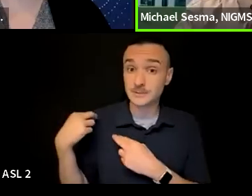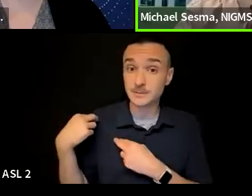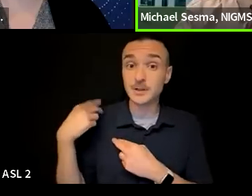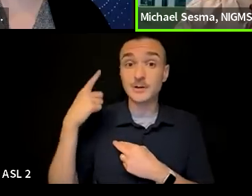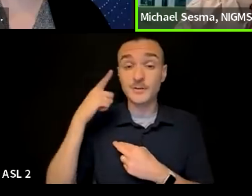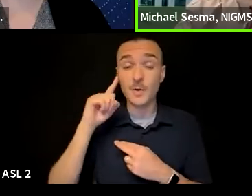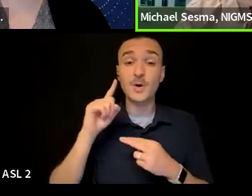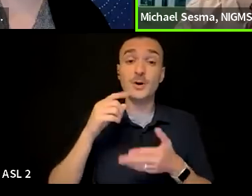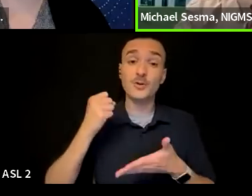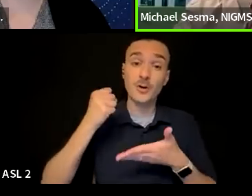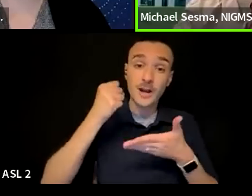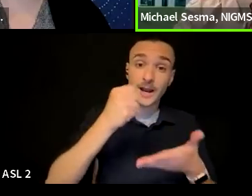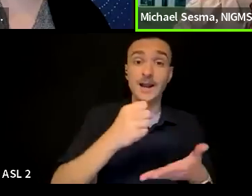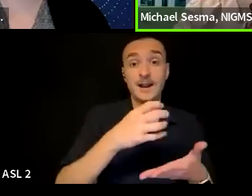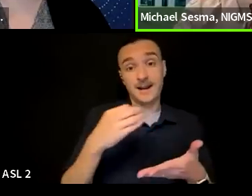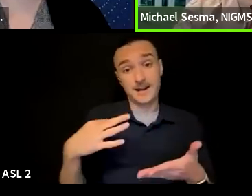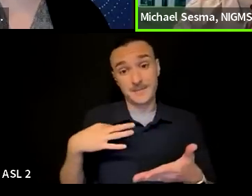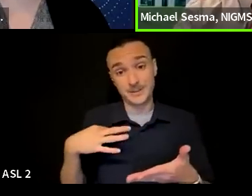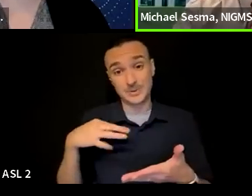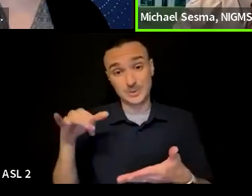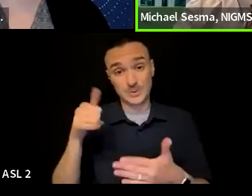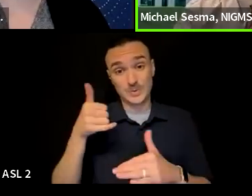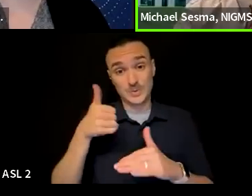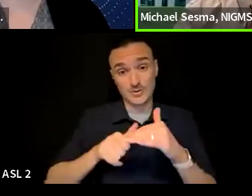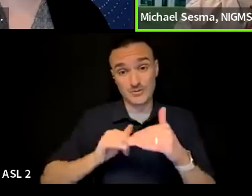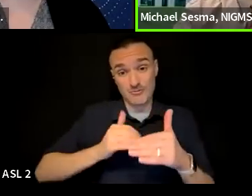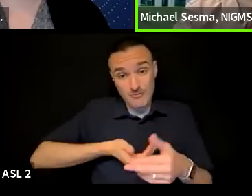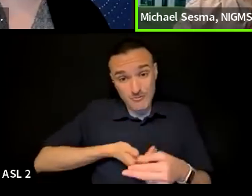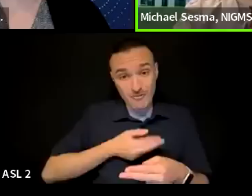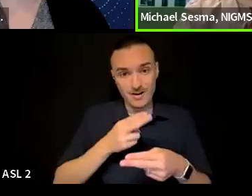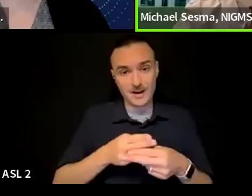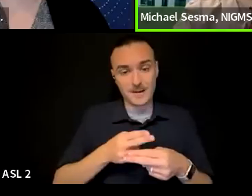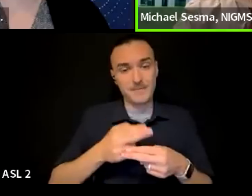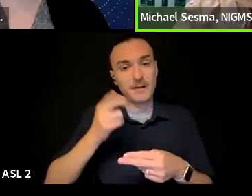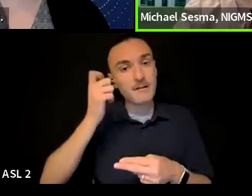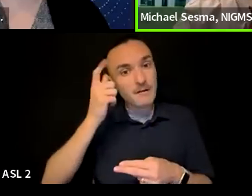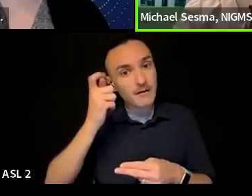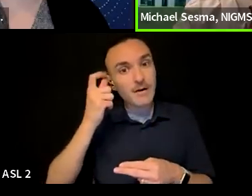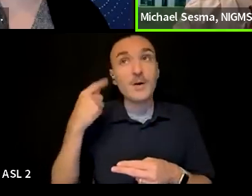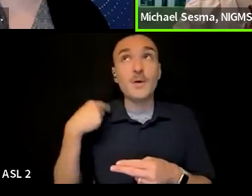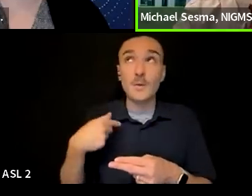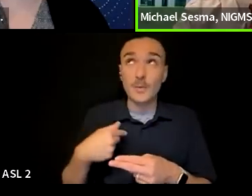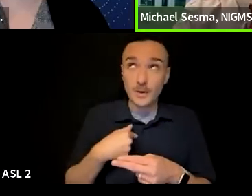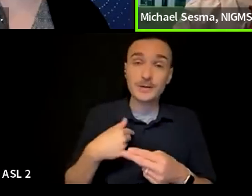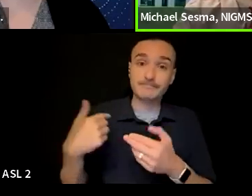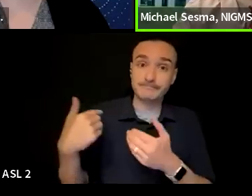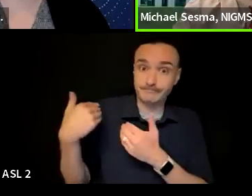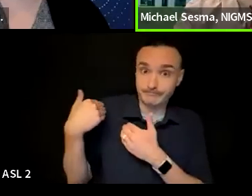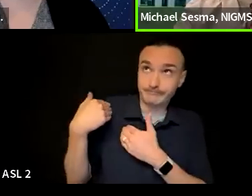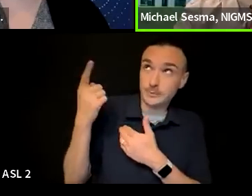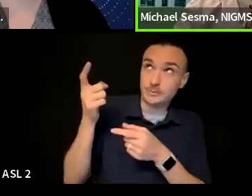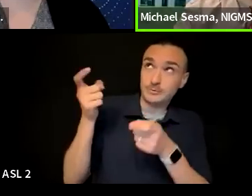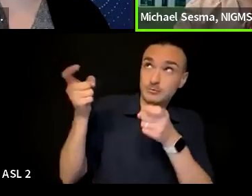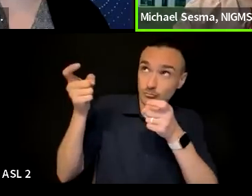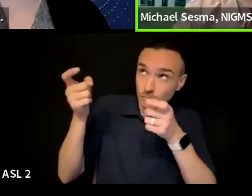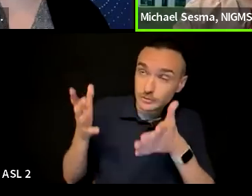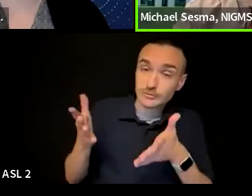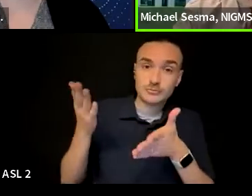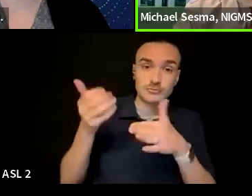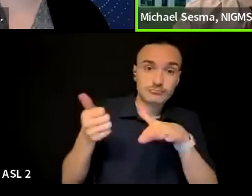in our portfolio. So we have to make recommendations to our institute director, to the leadership in the institute, about